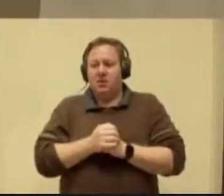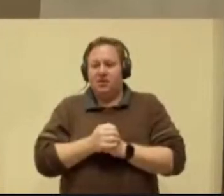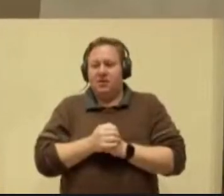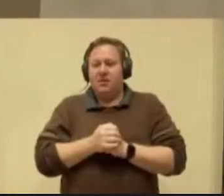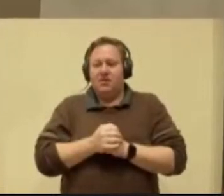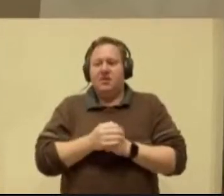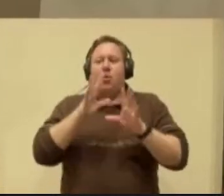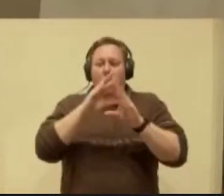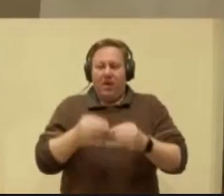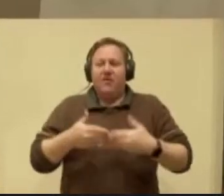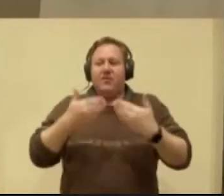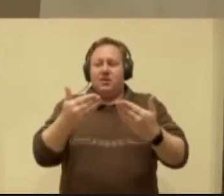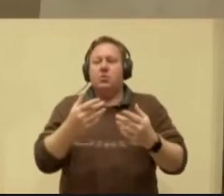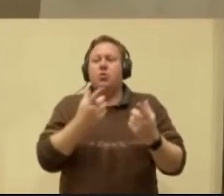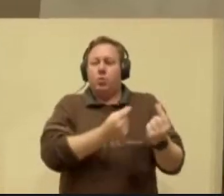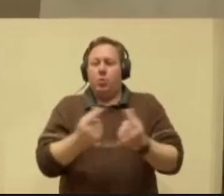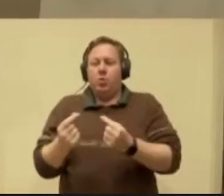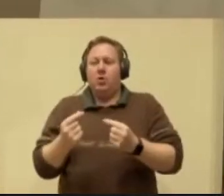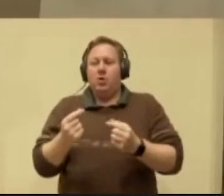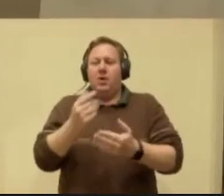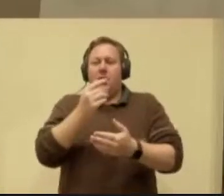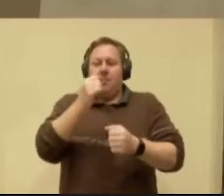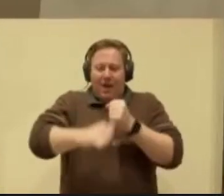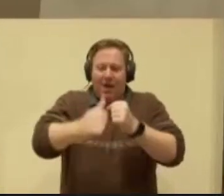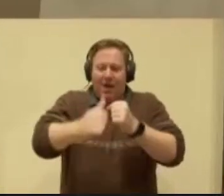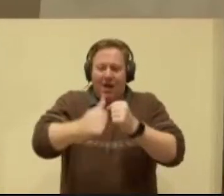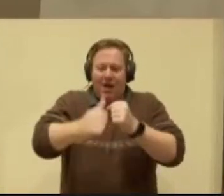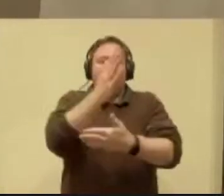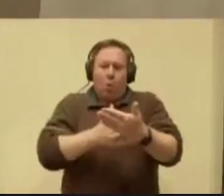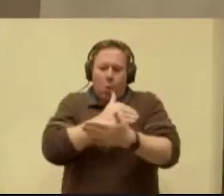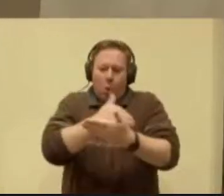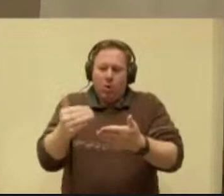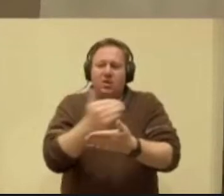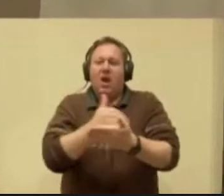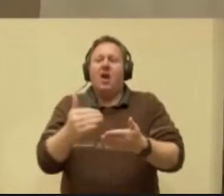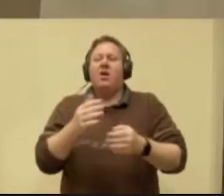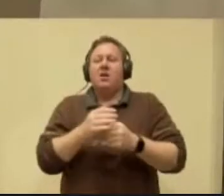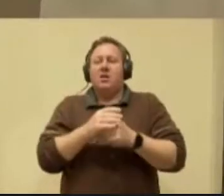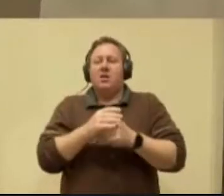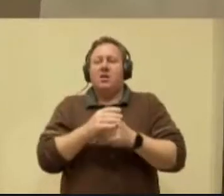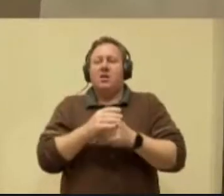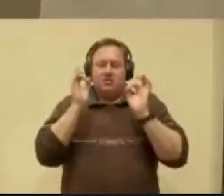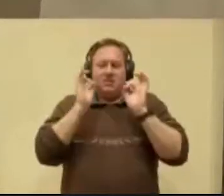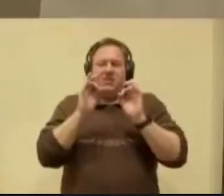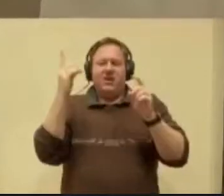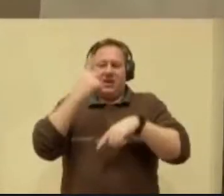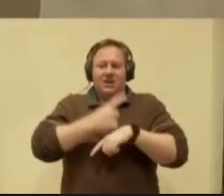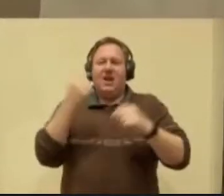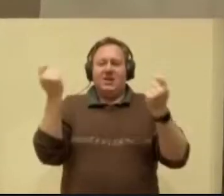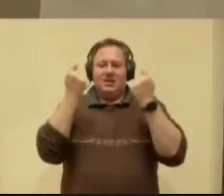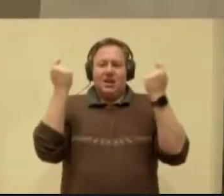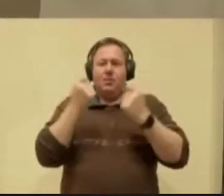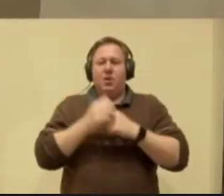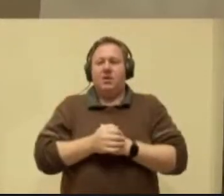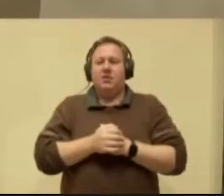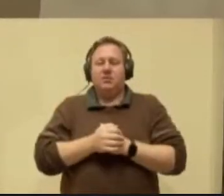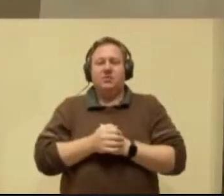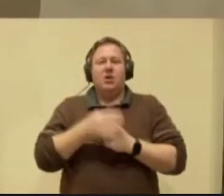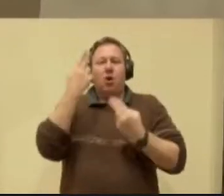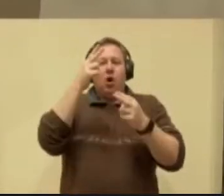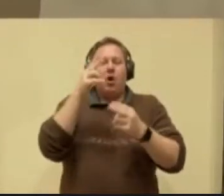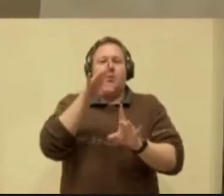monthly basis quarterly basis and celebrating specific days uh honorable chair in conclusion